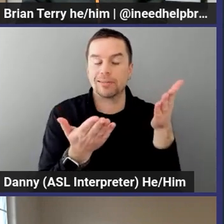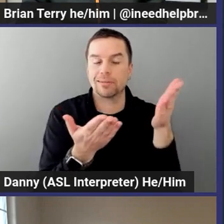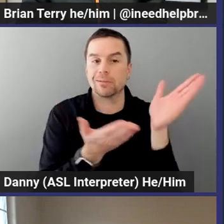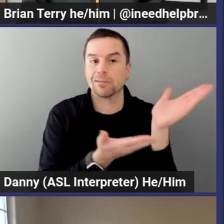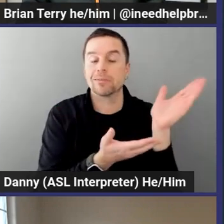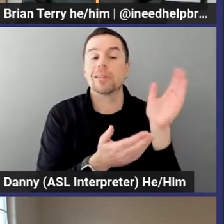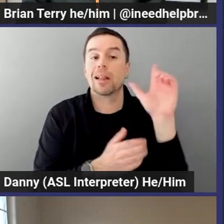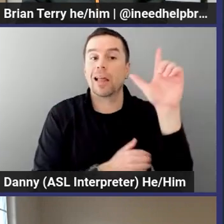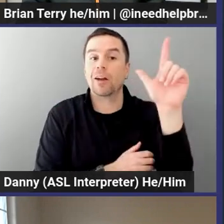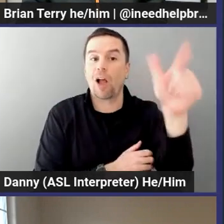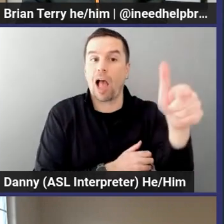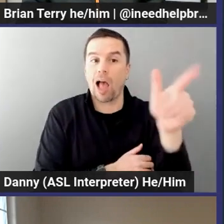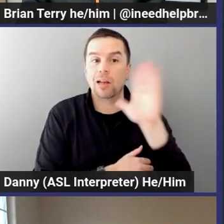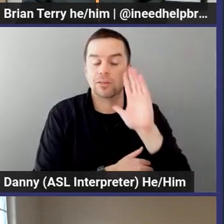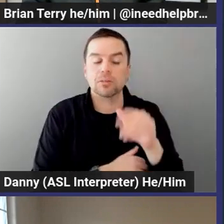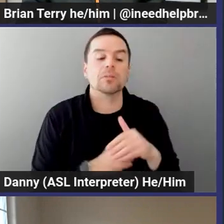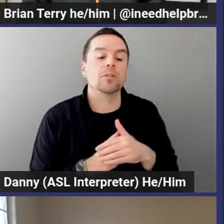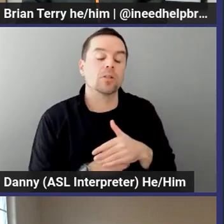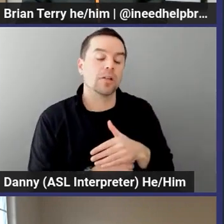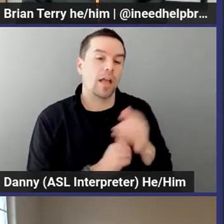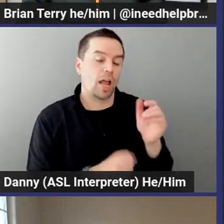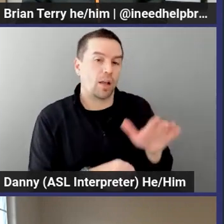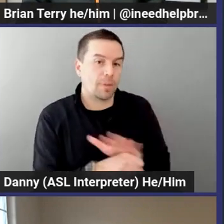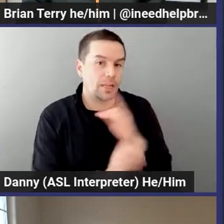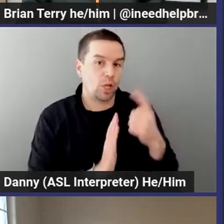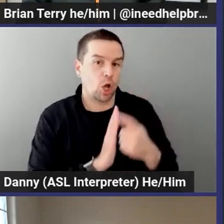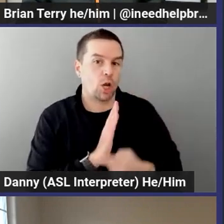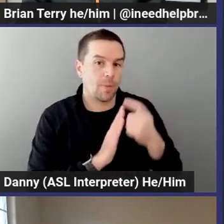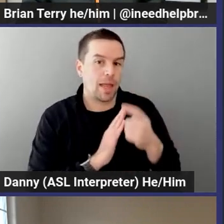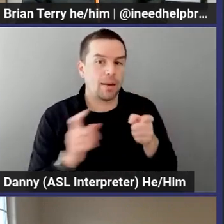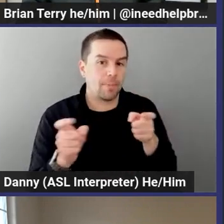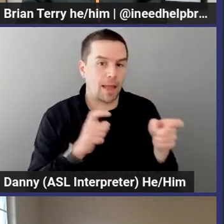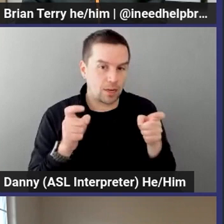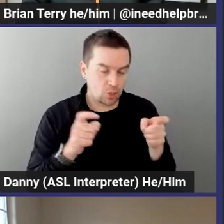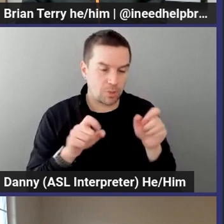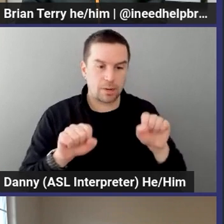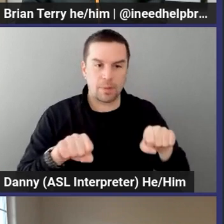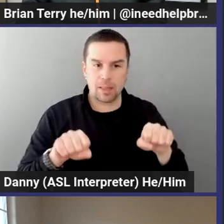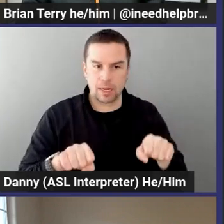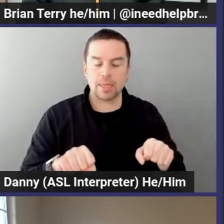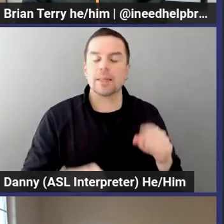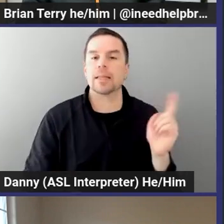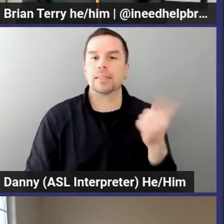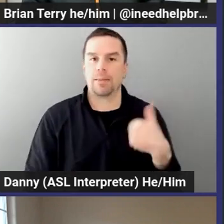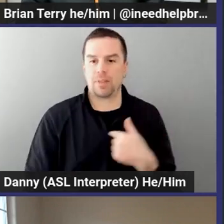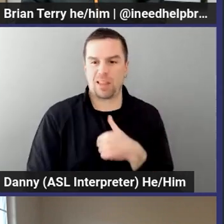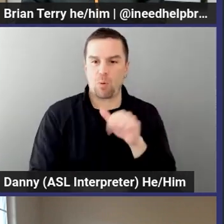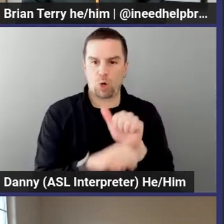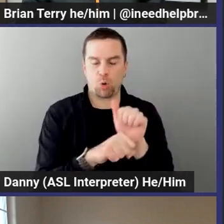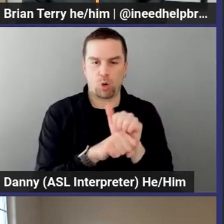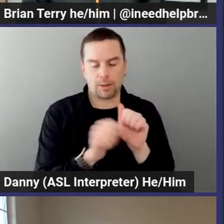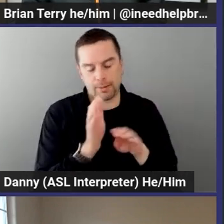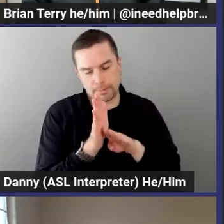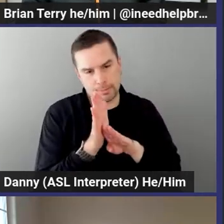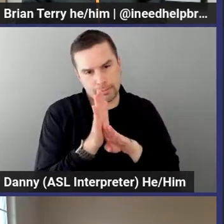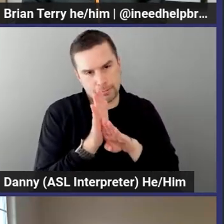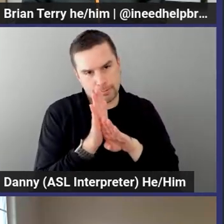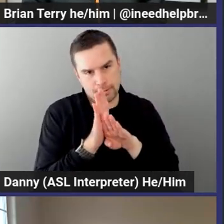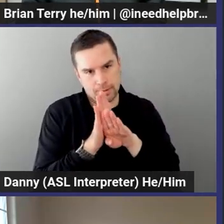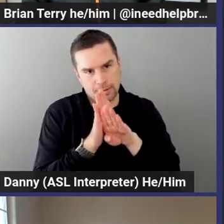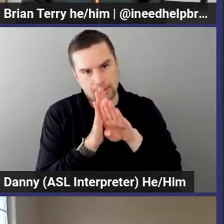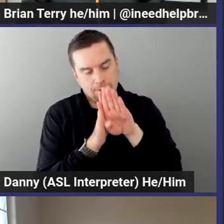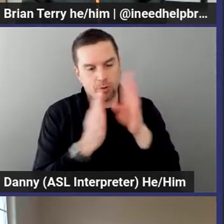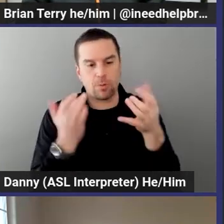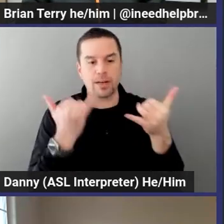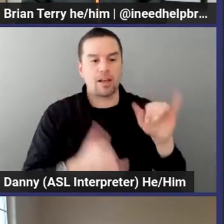completely automated order management capability as well. And that's something that we are currently working in. As Jeff was saying, that like we release